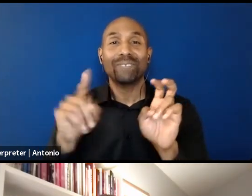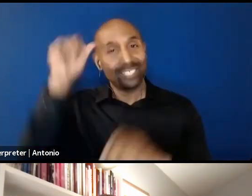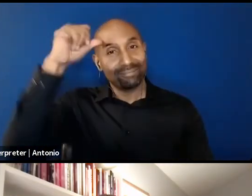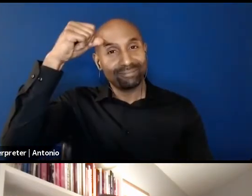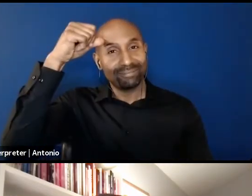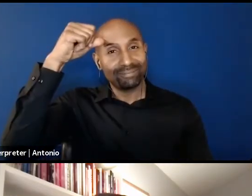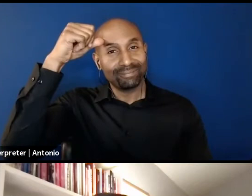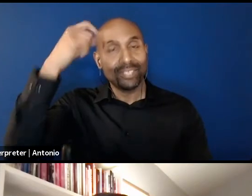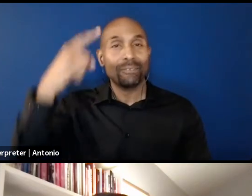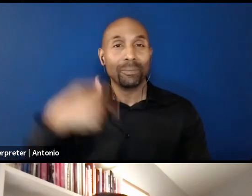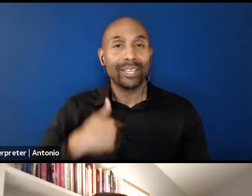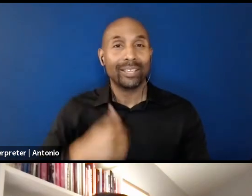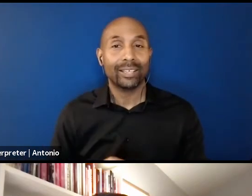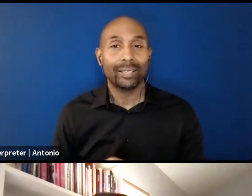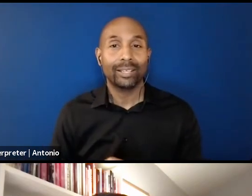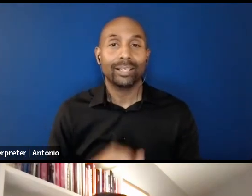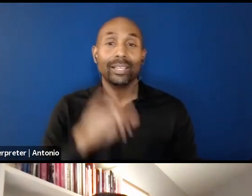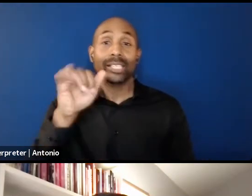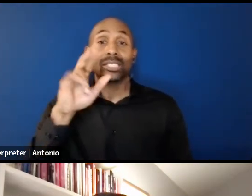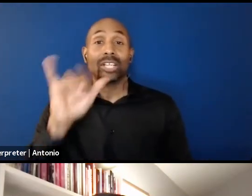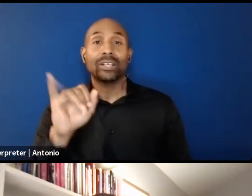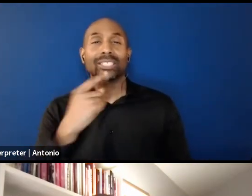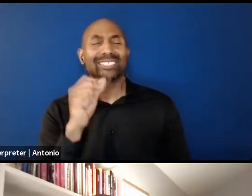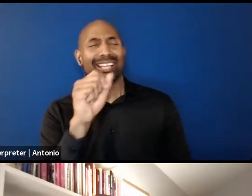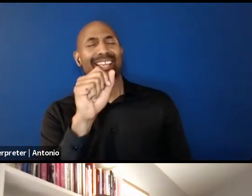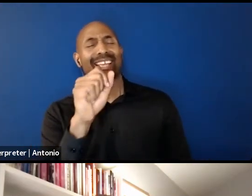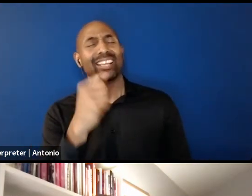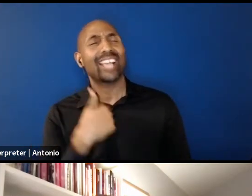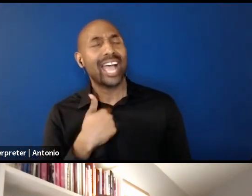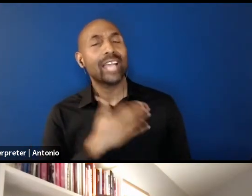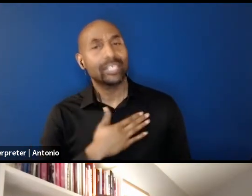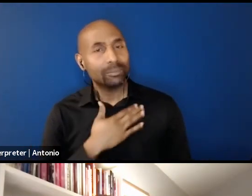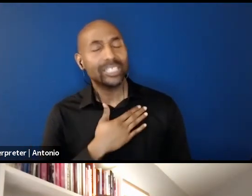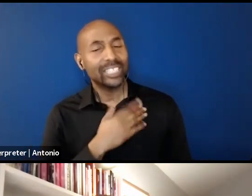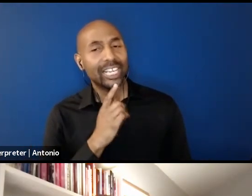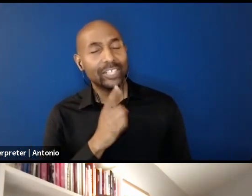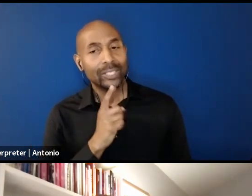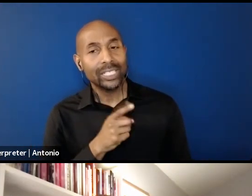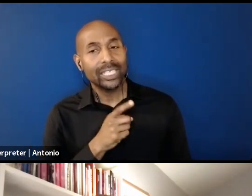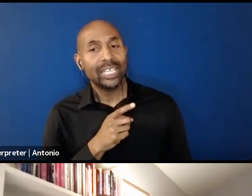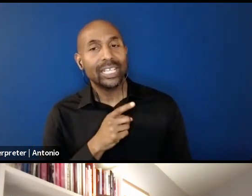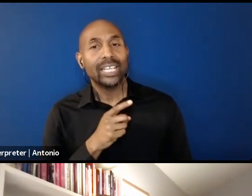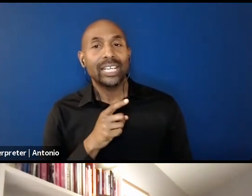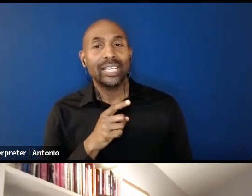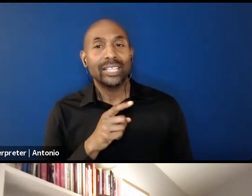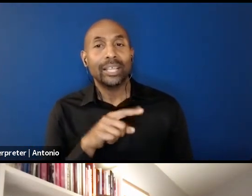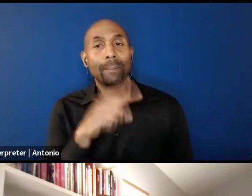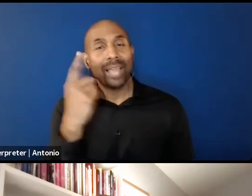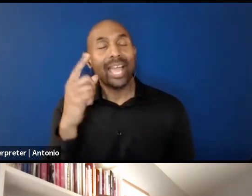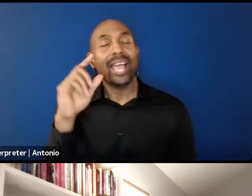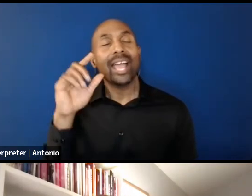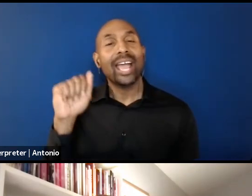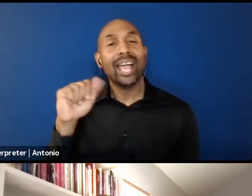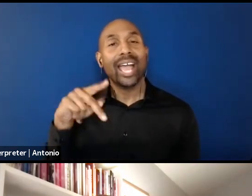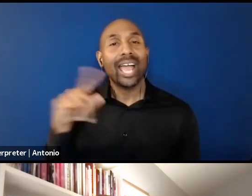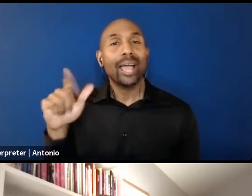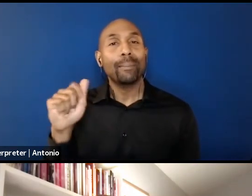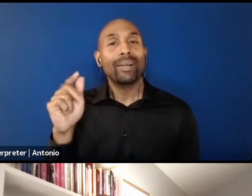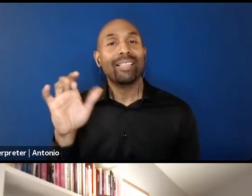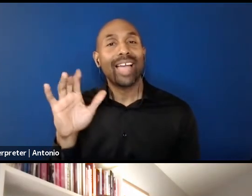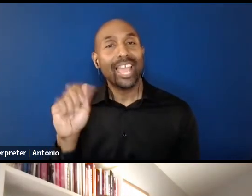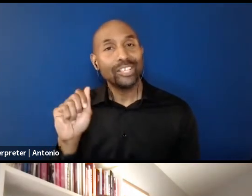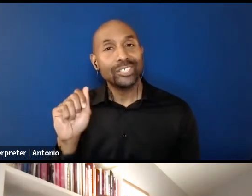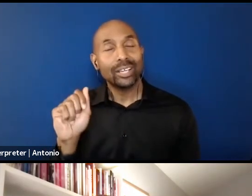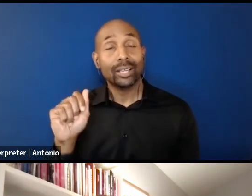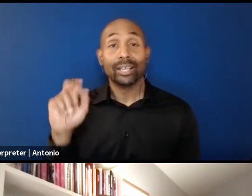Yeah, I appreciate the writings of, you know, Black Appalachian Negro Mountain. I lived in Pittsburgh for